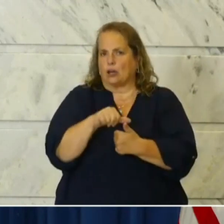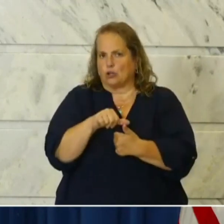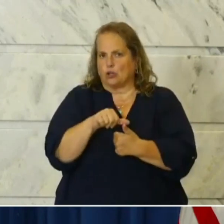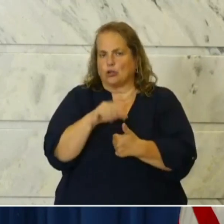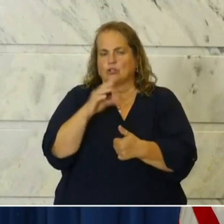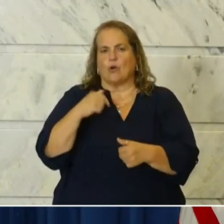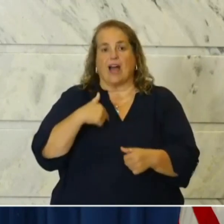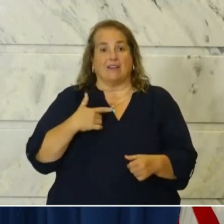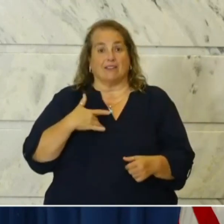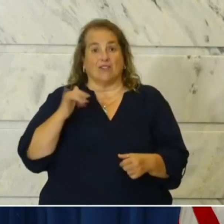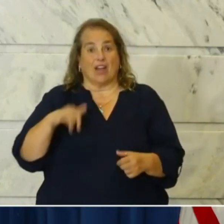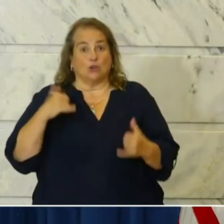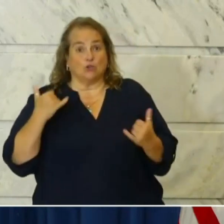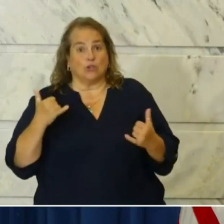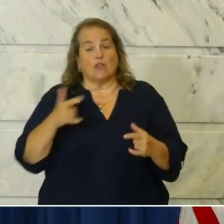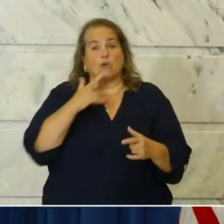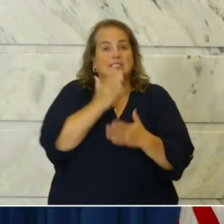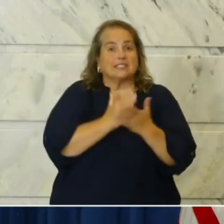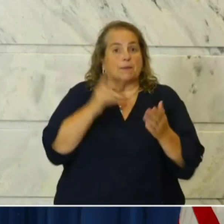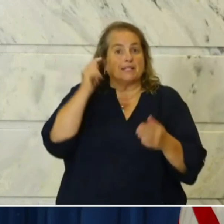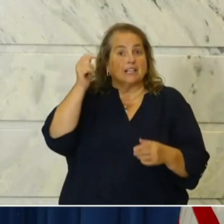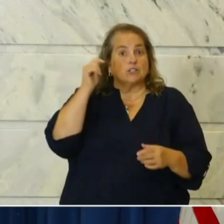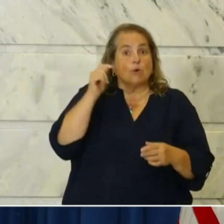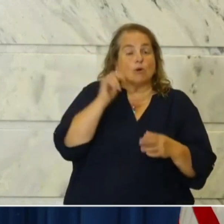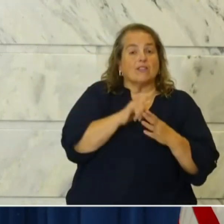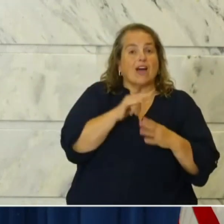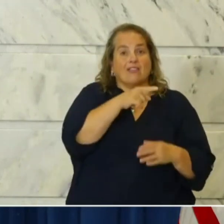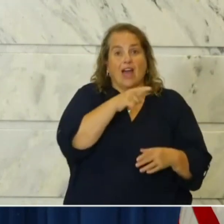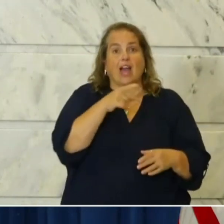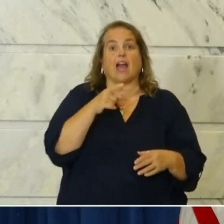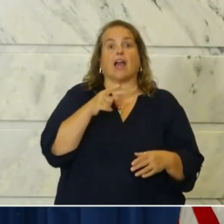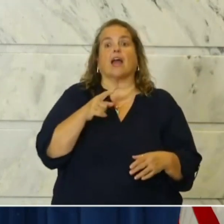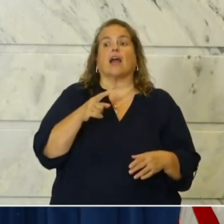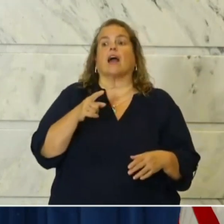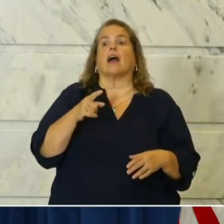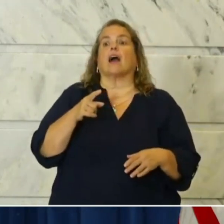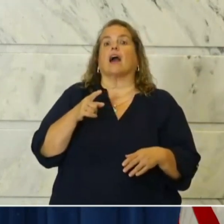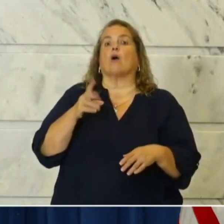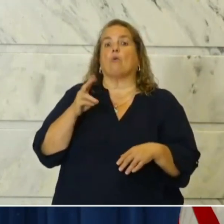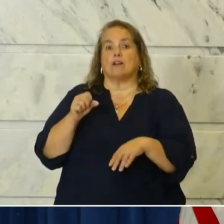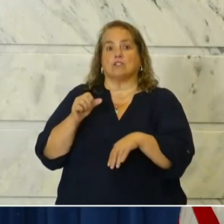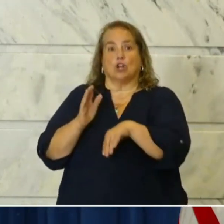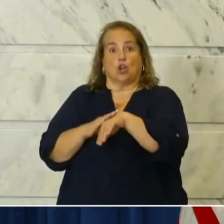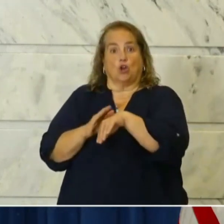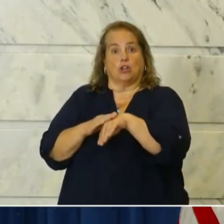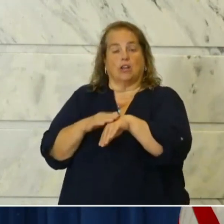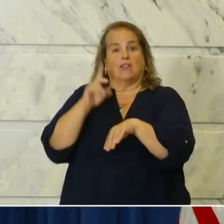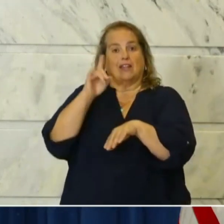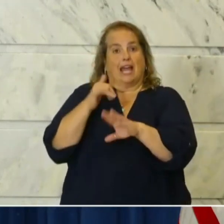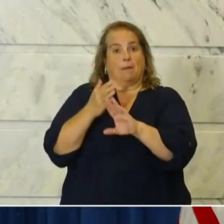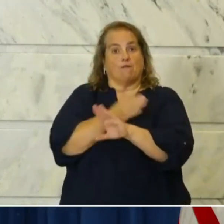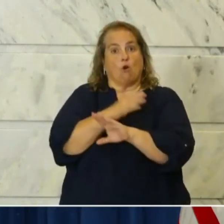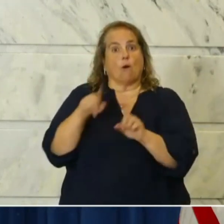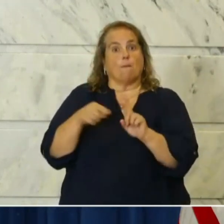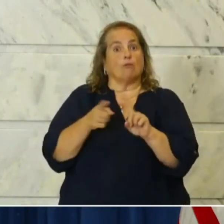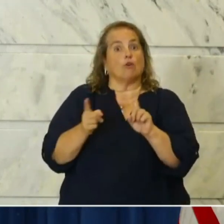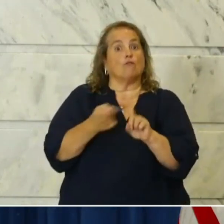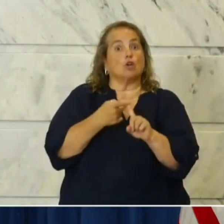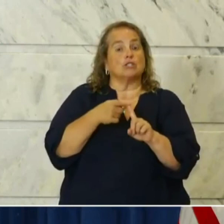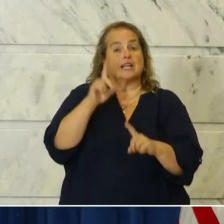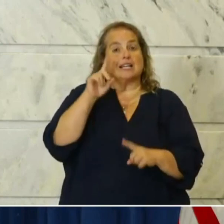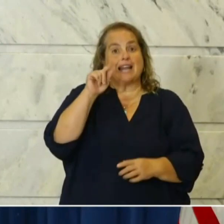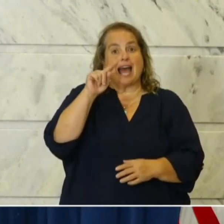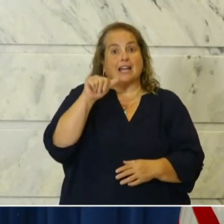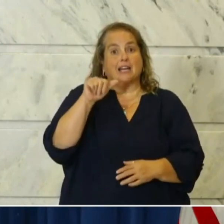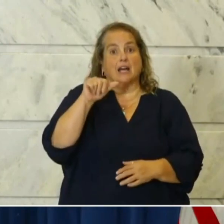I believe that today there was some testimony that they alerted a day earlier about the first data breach. What I was shown was that they